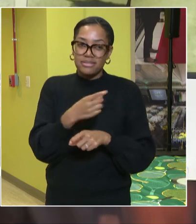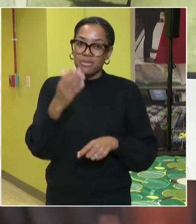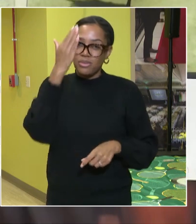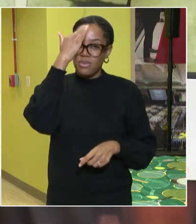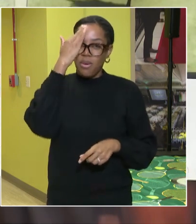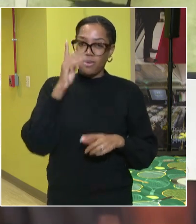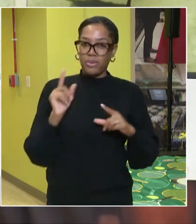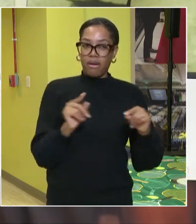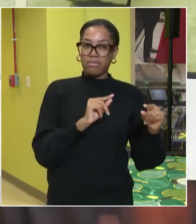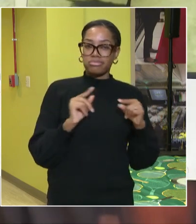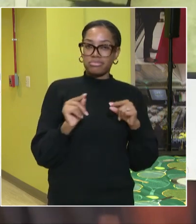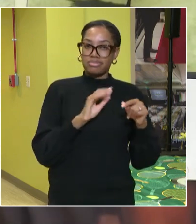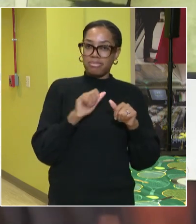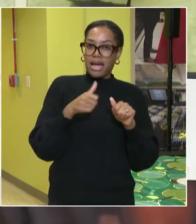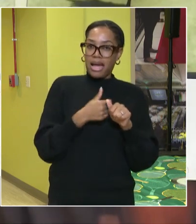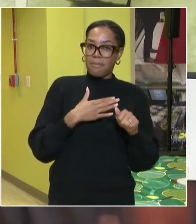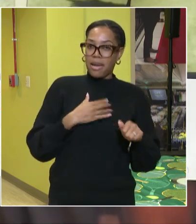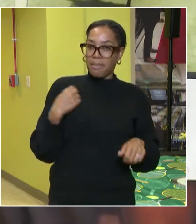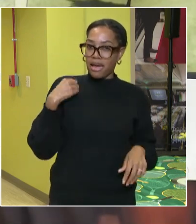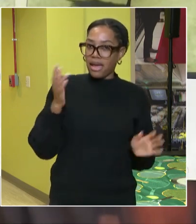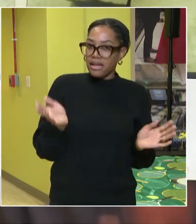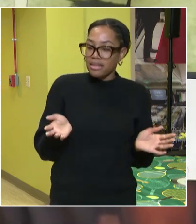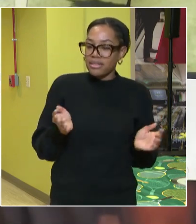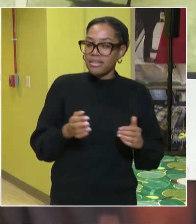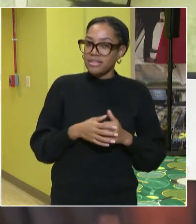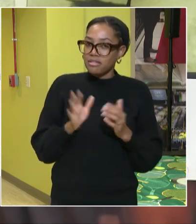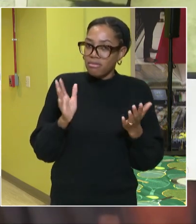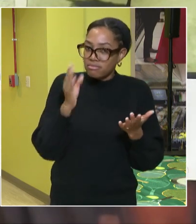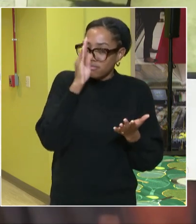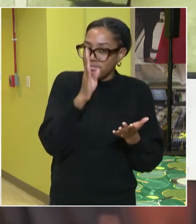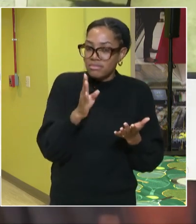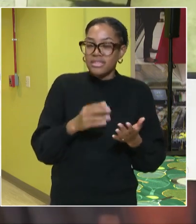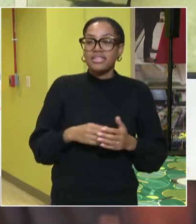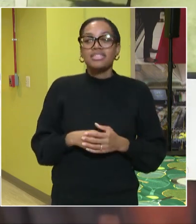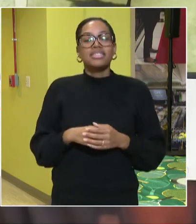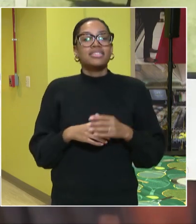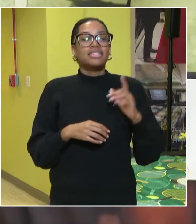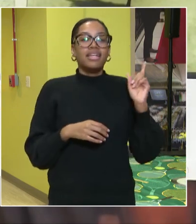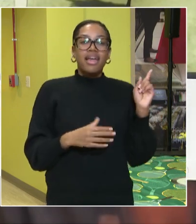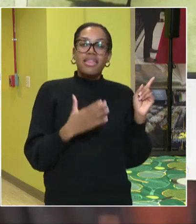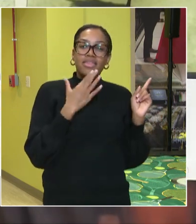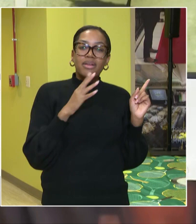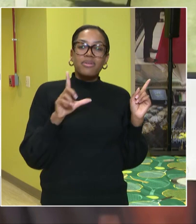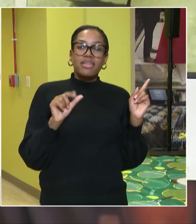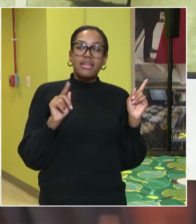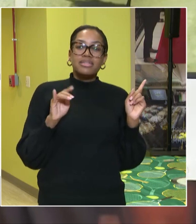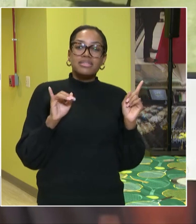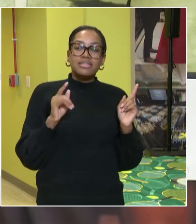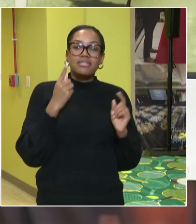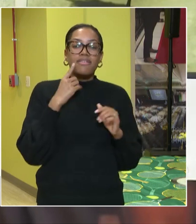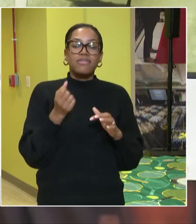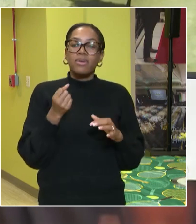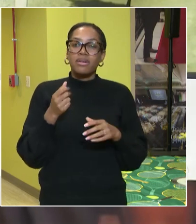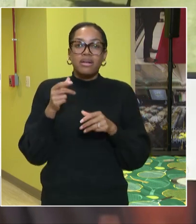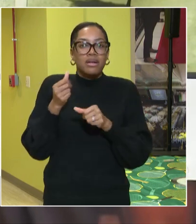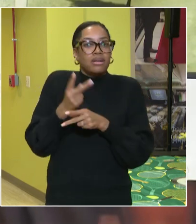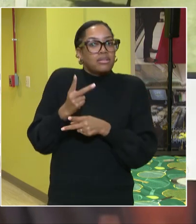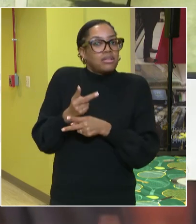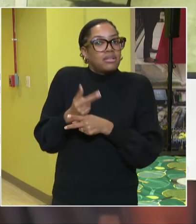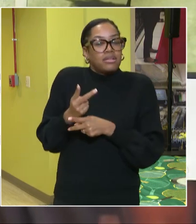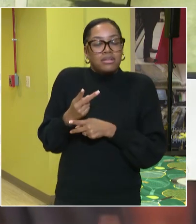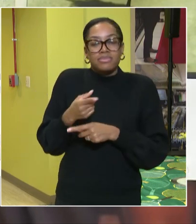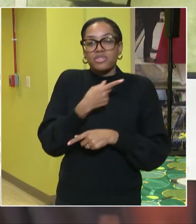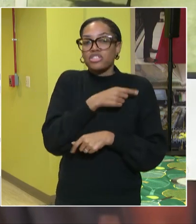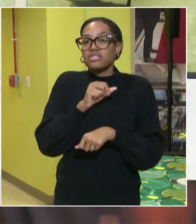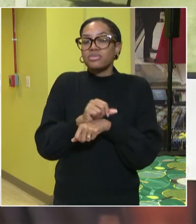it behind my back. So I want to thank you, Latita, for just hanging in there. She has been with